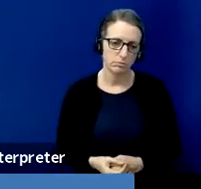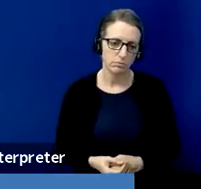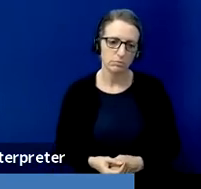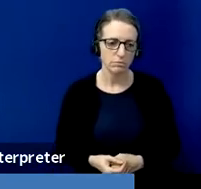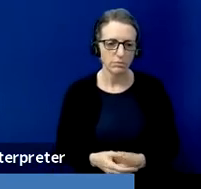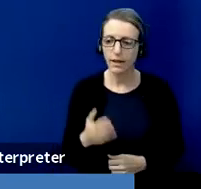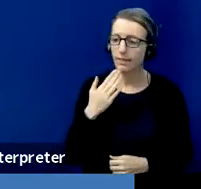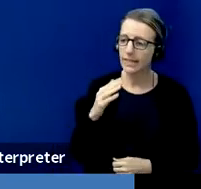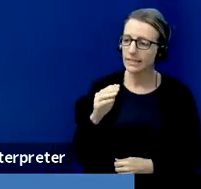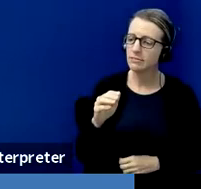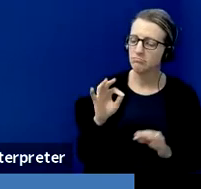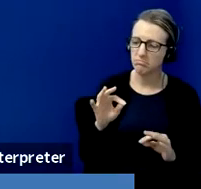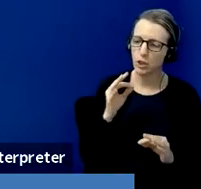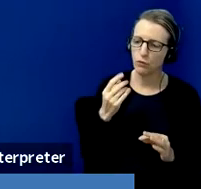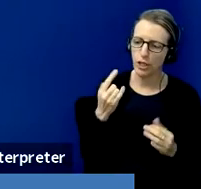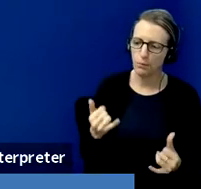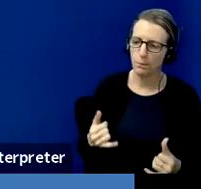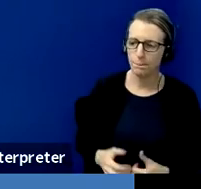Thanks, Andrew. We're good for now. Okay.